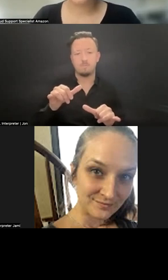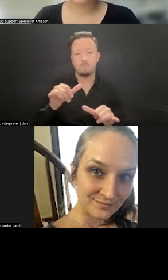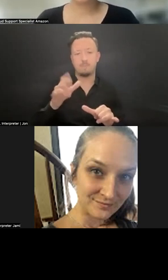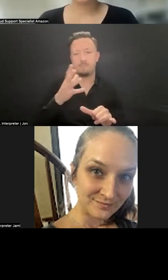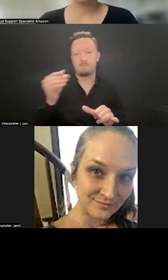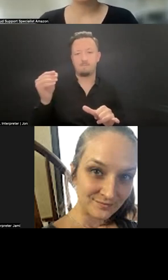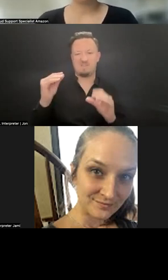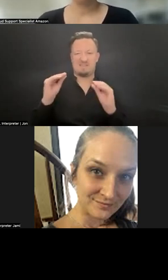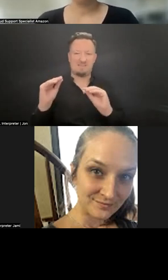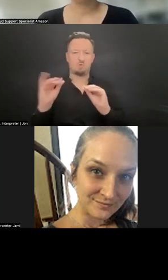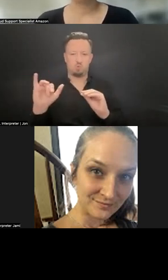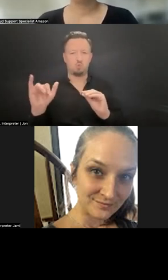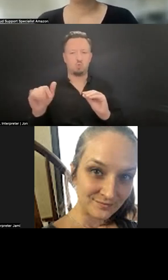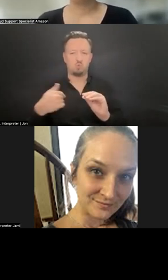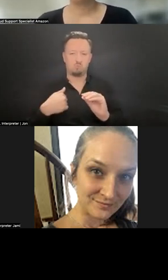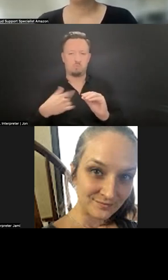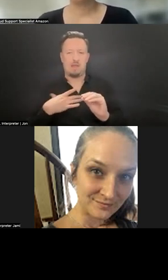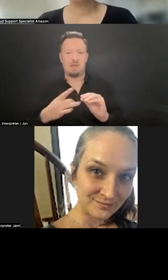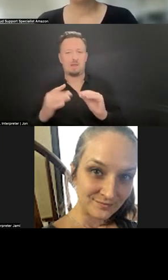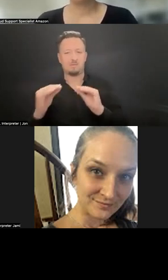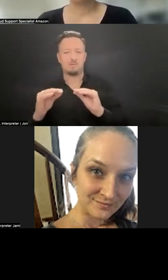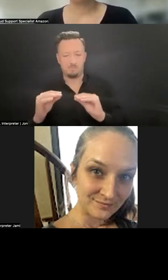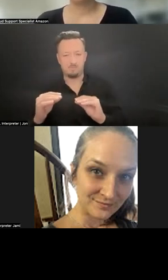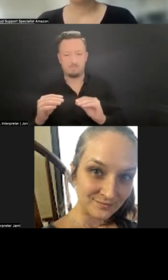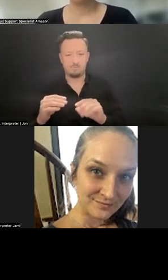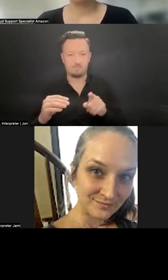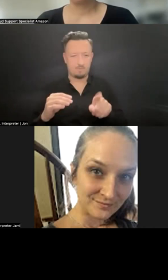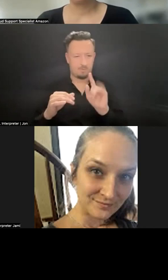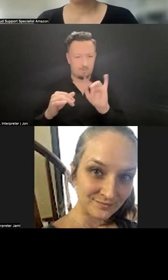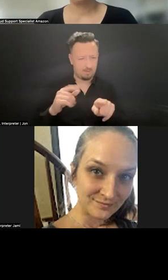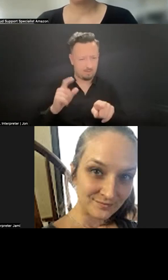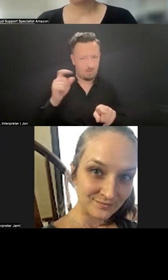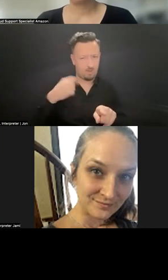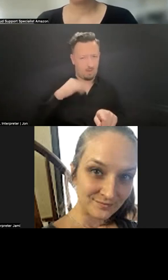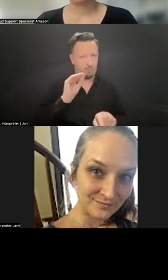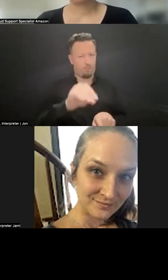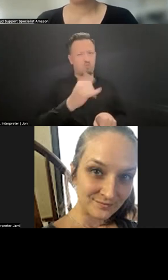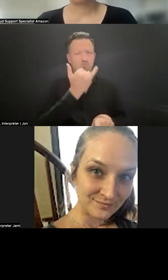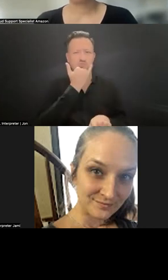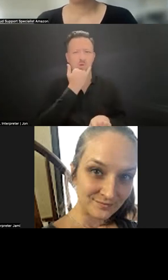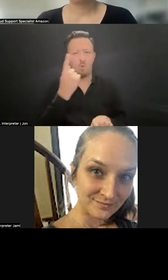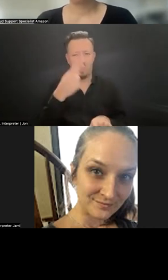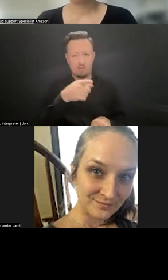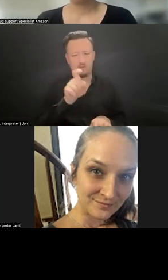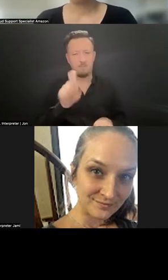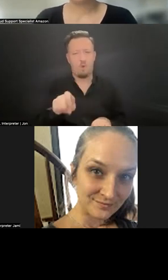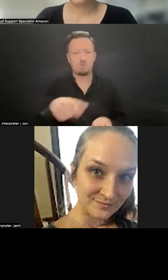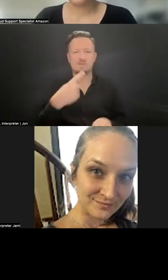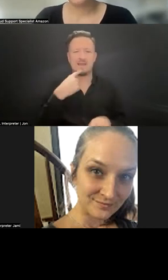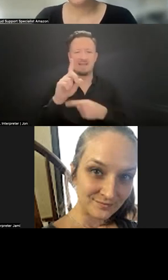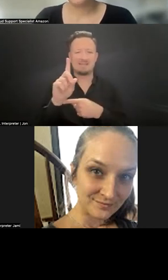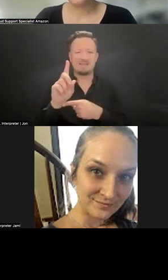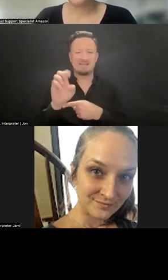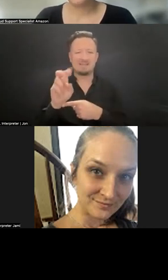and teaching ones also. This is supposed to be DevOps engineer. I put the wrong one there. So I've